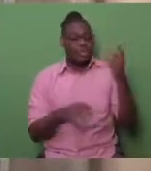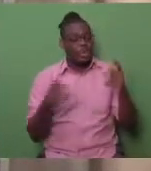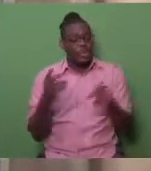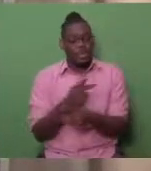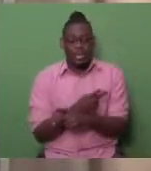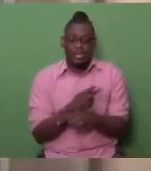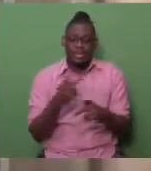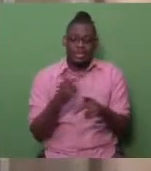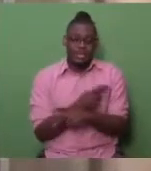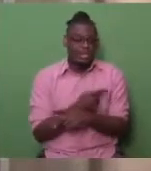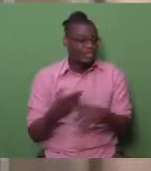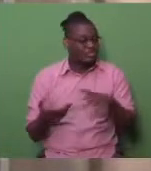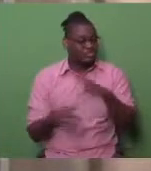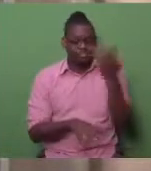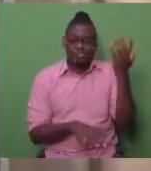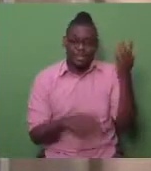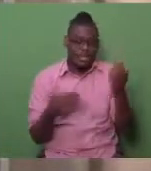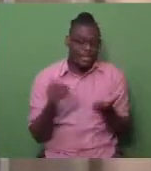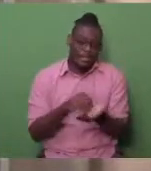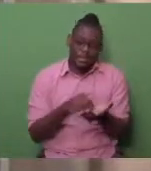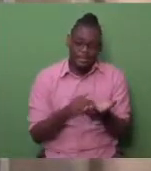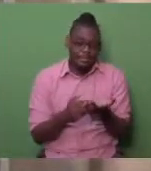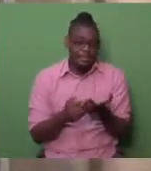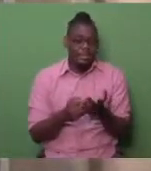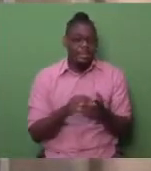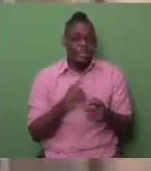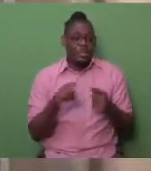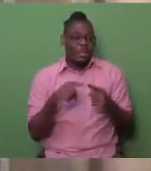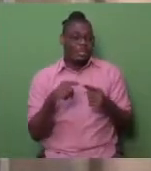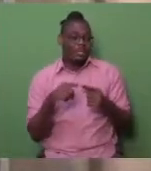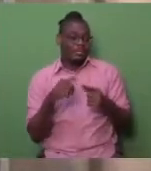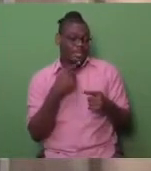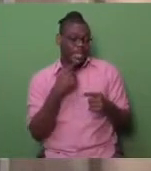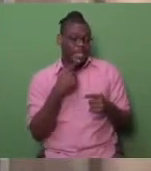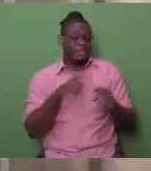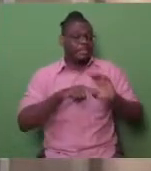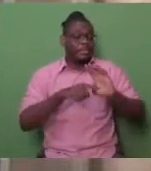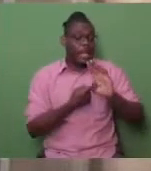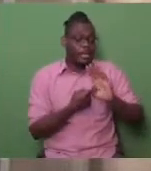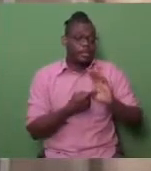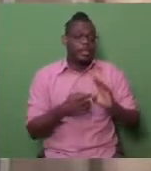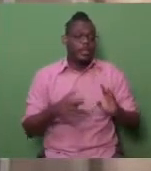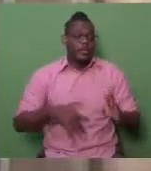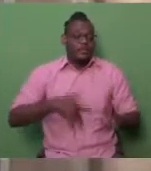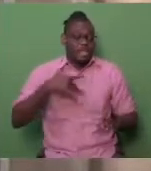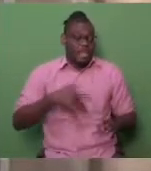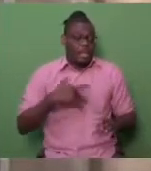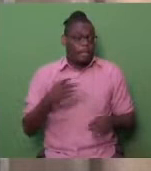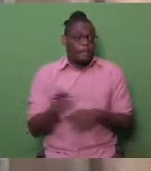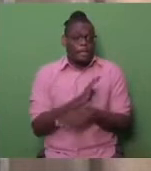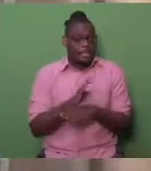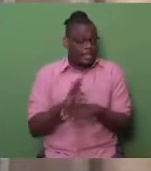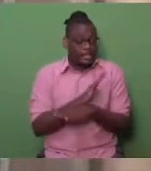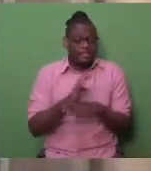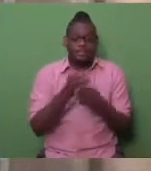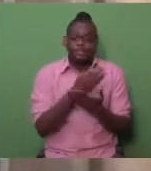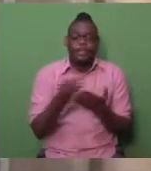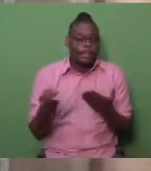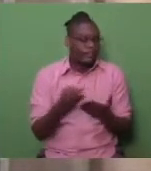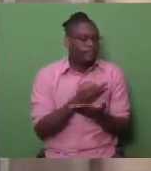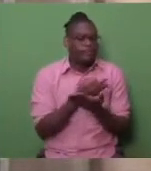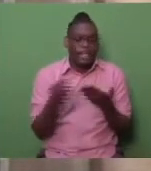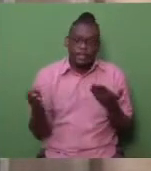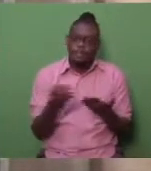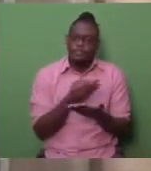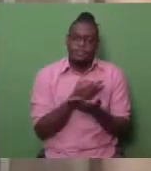will cause when implemented. We fear that businesses will fail to even generate enough income to cover operational